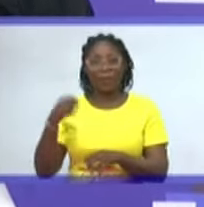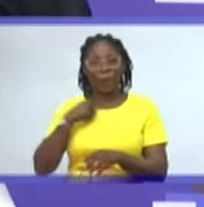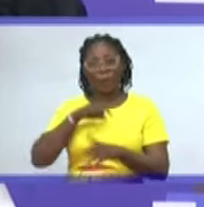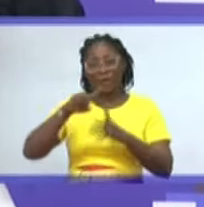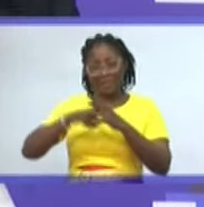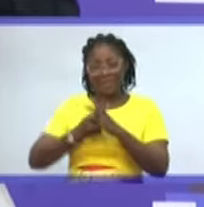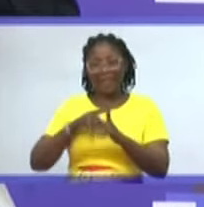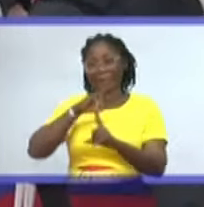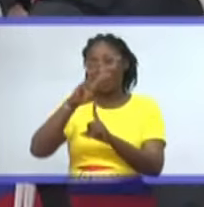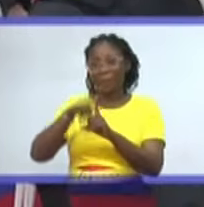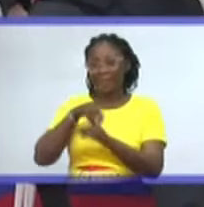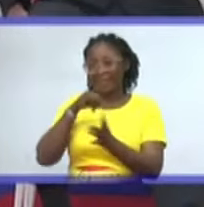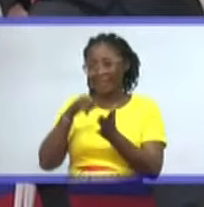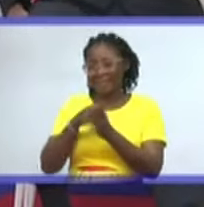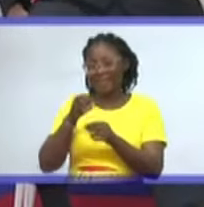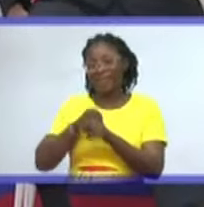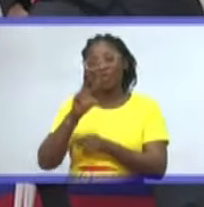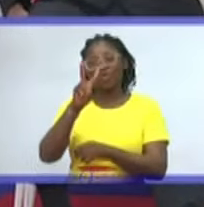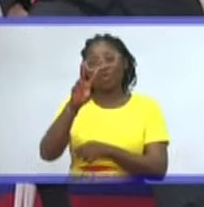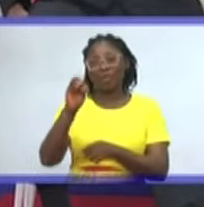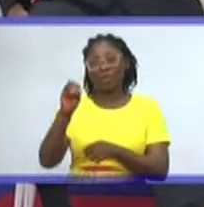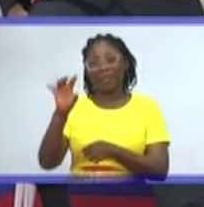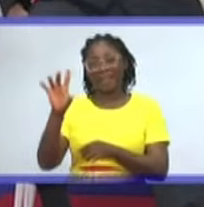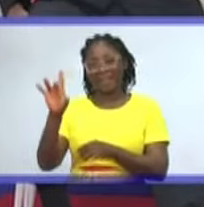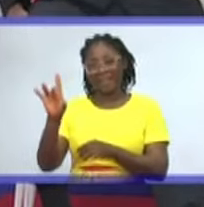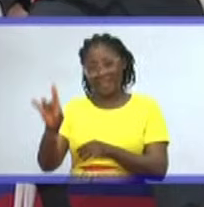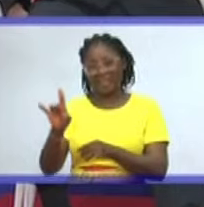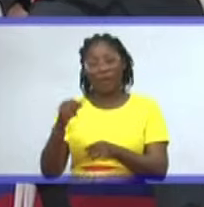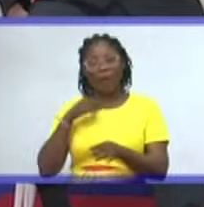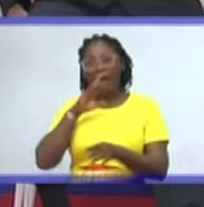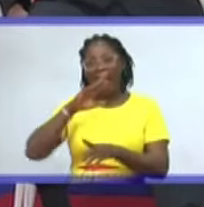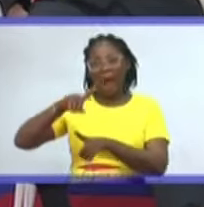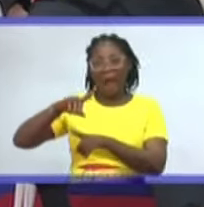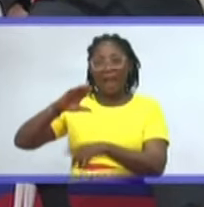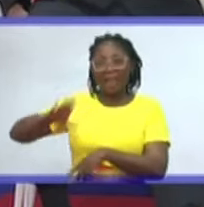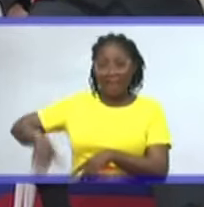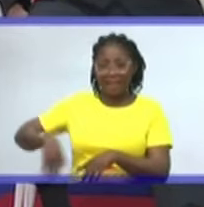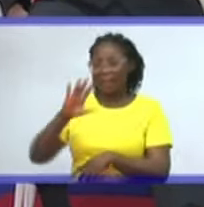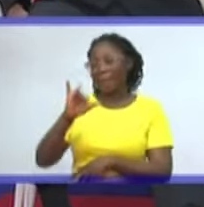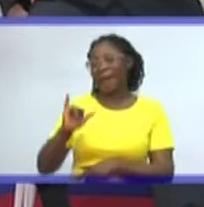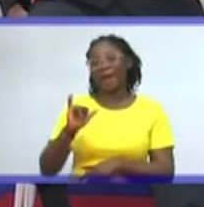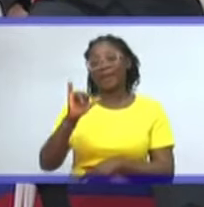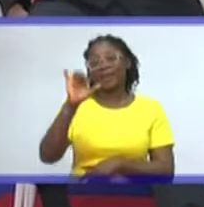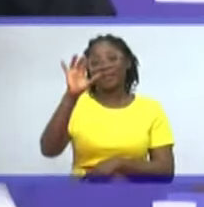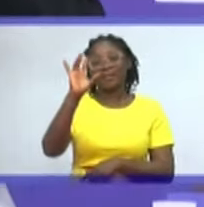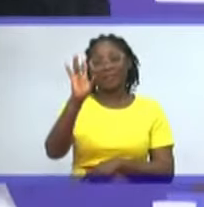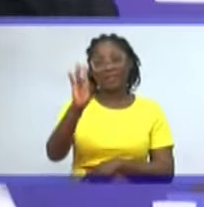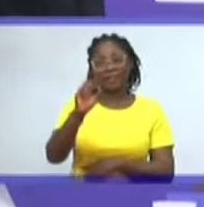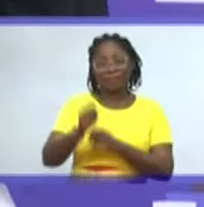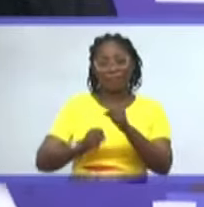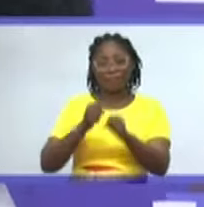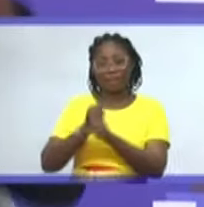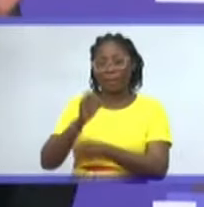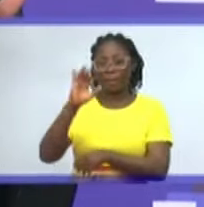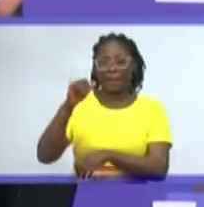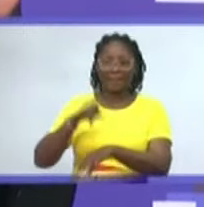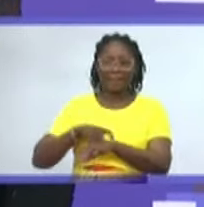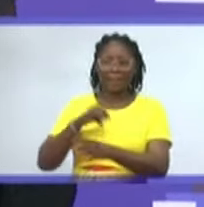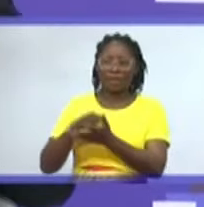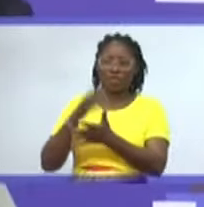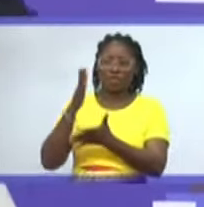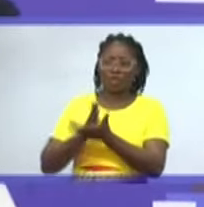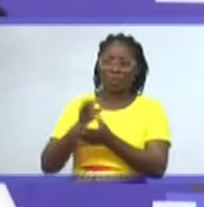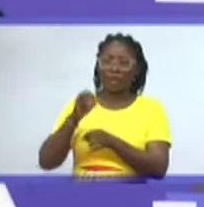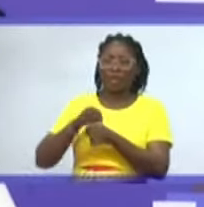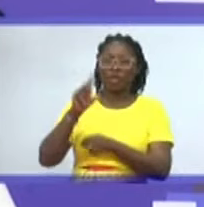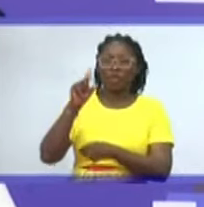in 2008. So we are late by 7 years. By the time Nigeria it stopped in